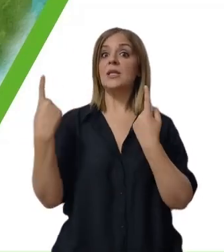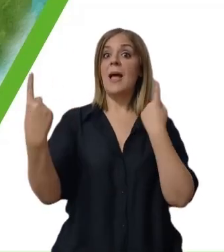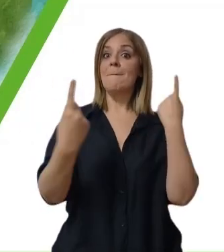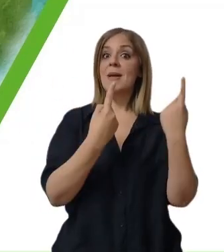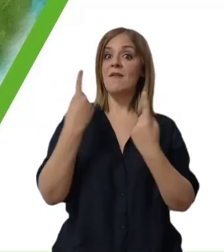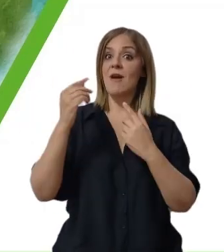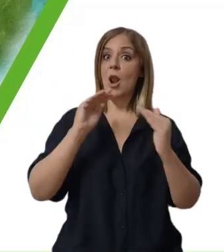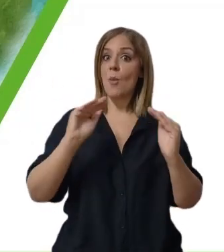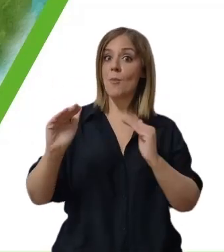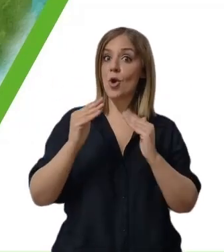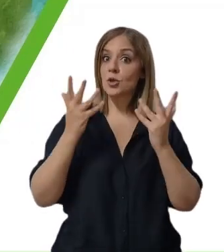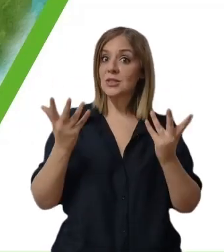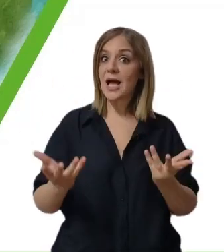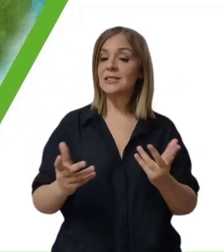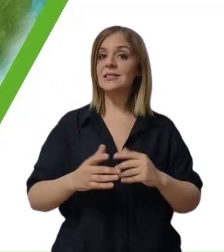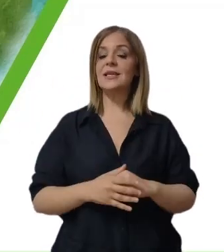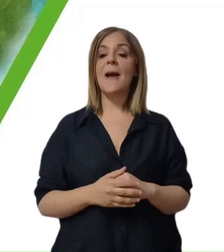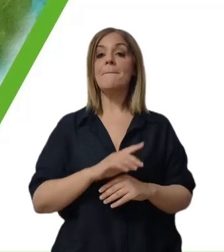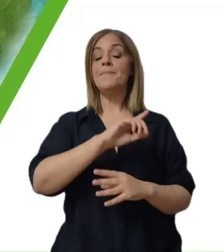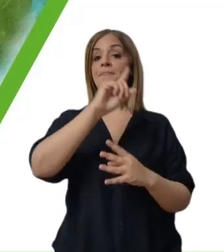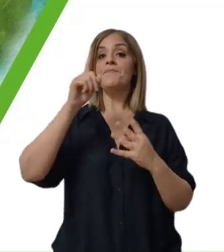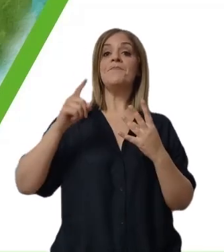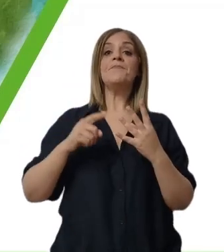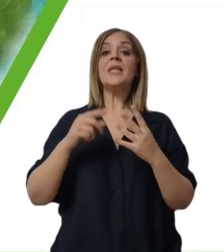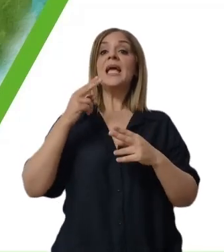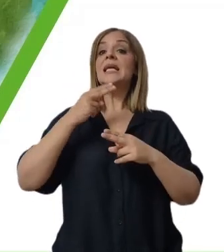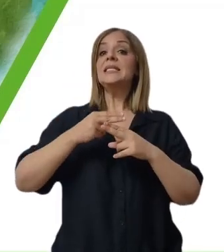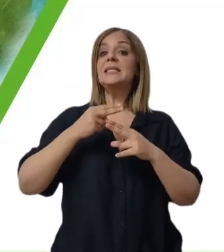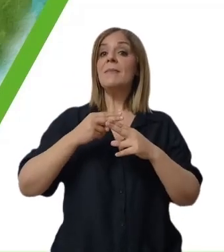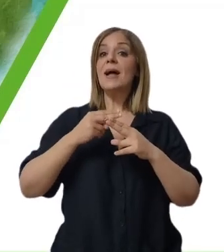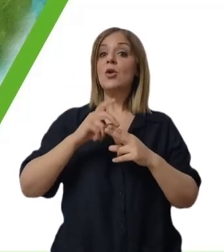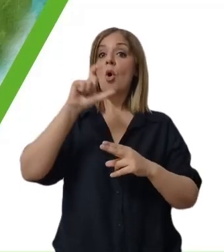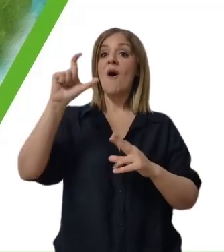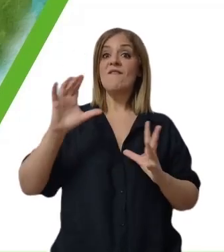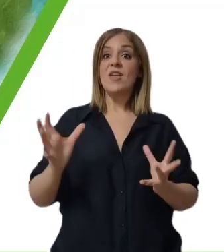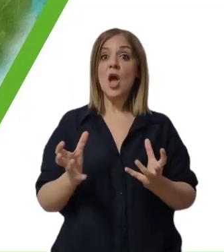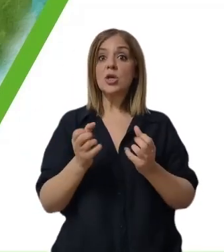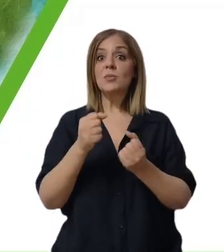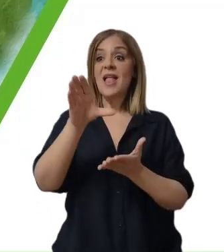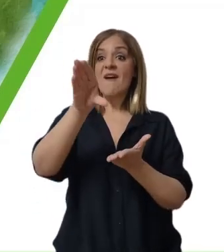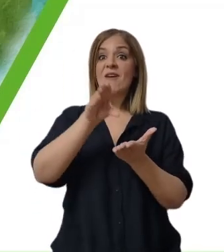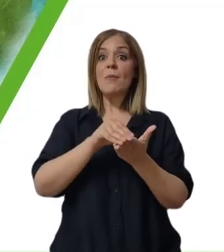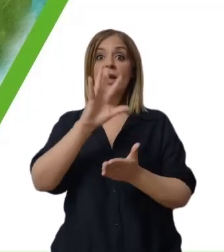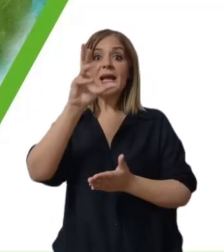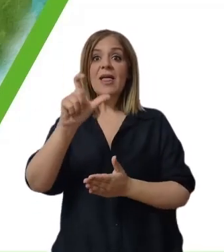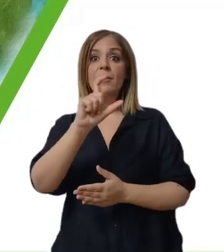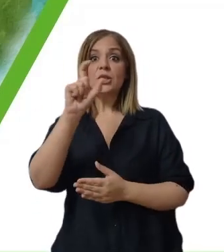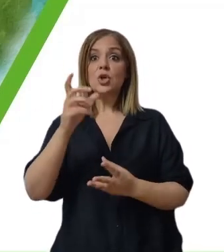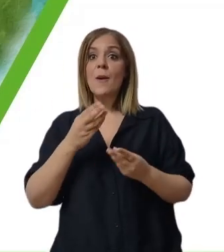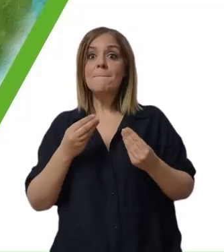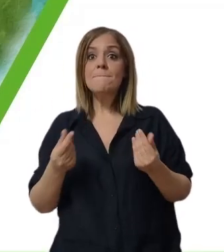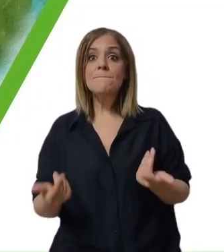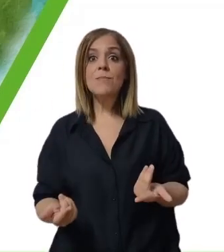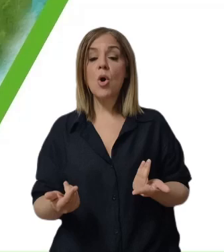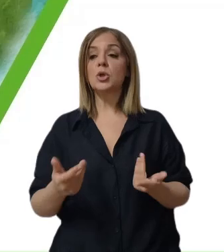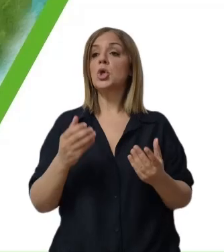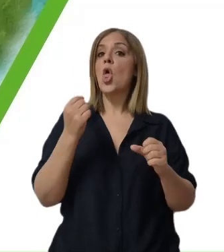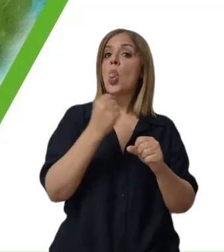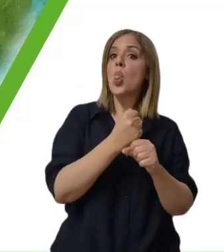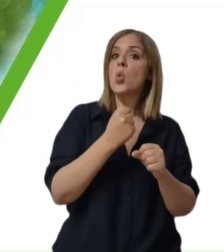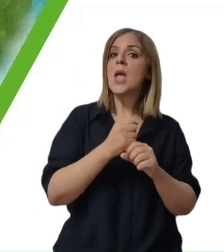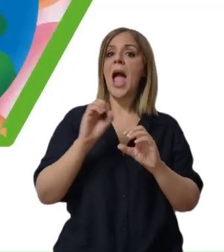protection. And then we'll see how sustainability applies in our daily life and in our professions and